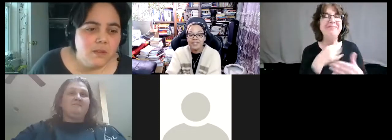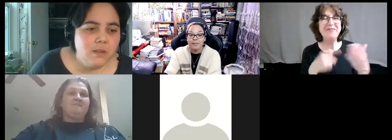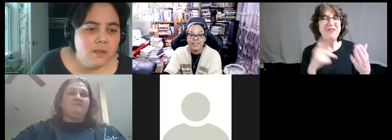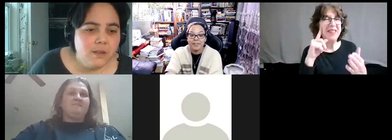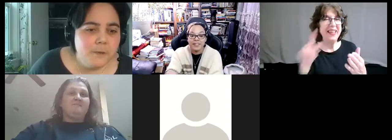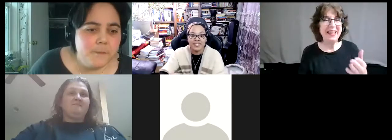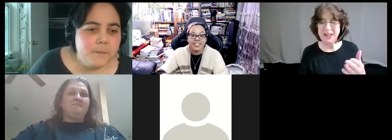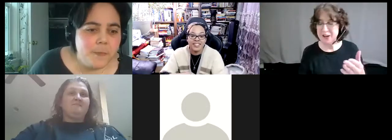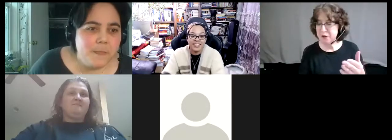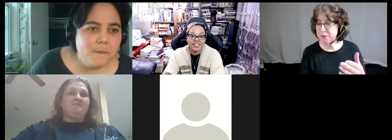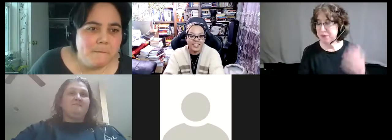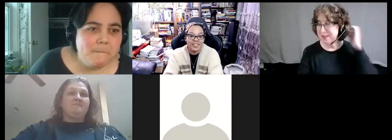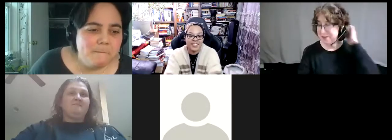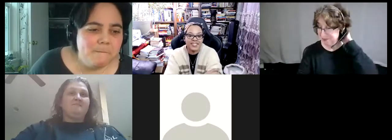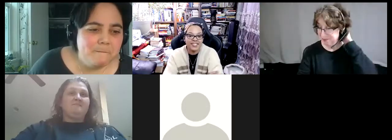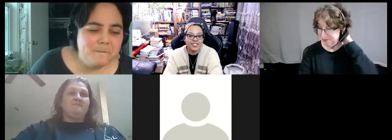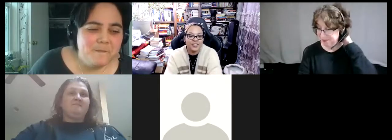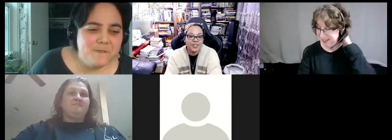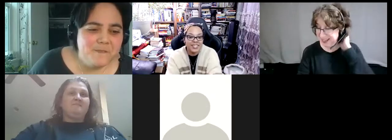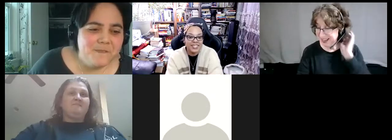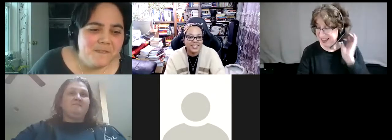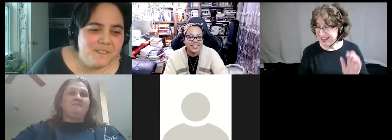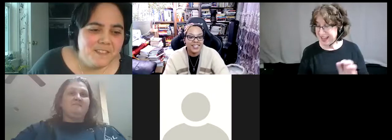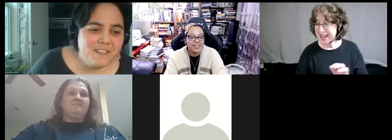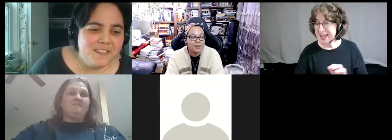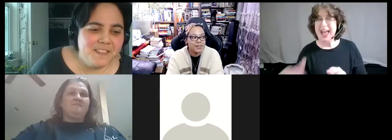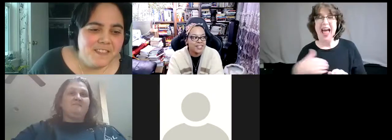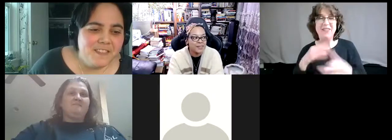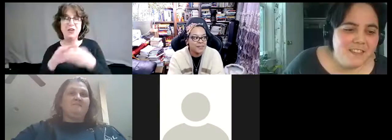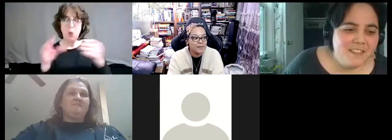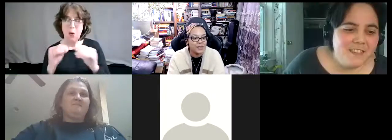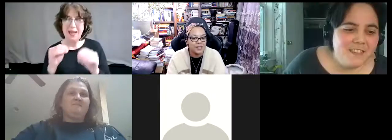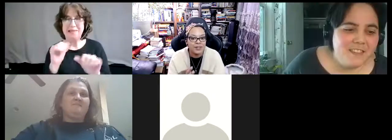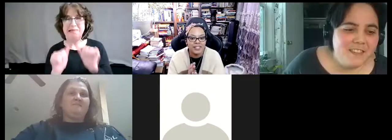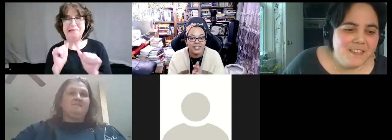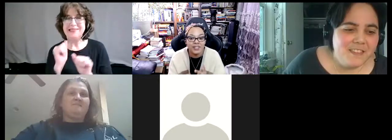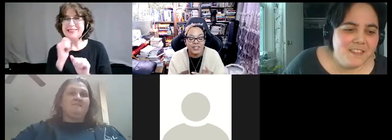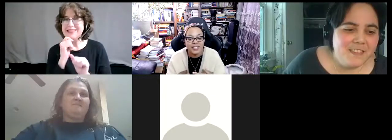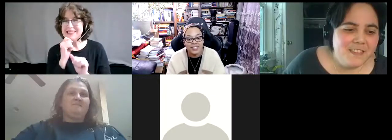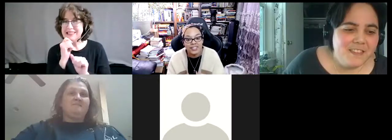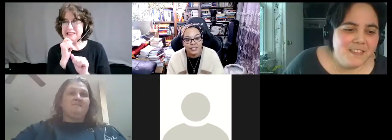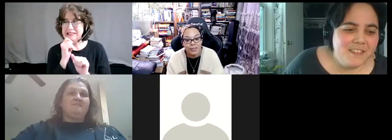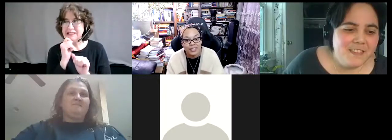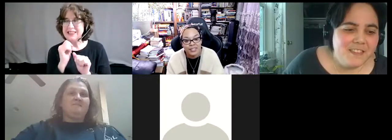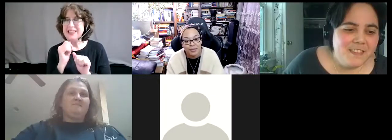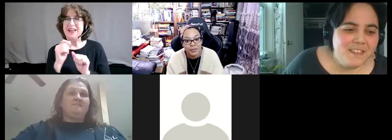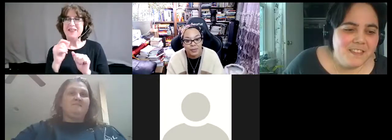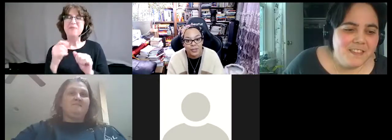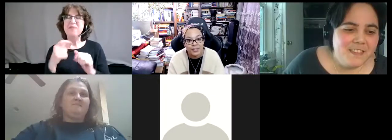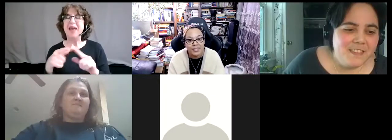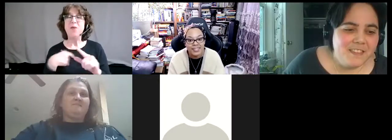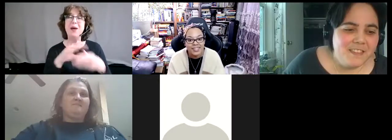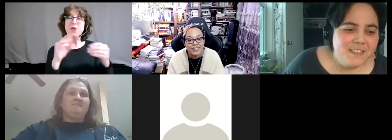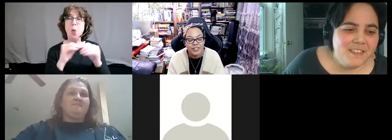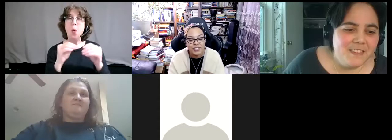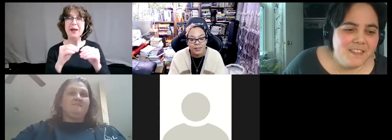Part of me is debating whether or not I should tell this story. Cause there's a story that I tell, I can probably make it really quick. There's a story I tell to explain a little bit